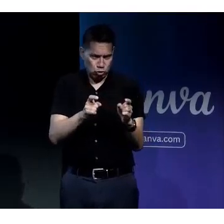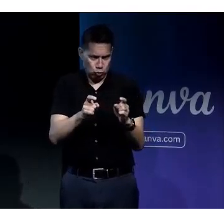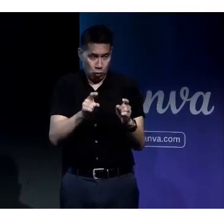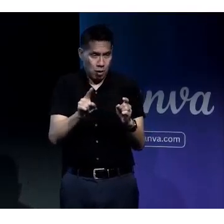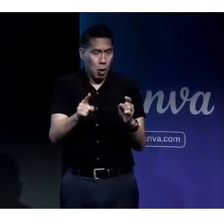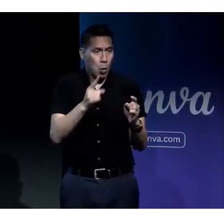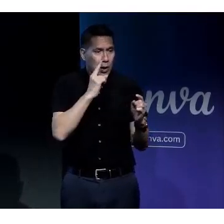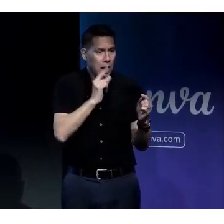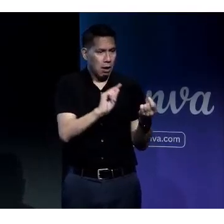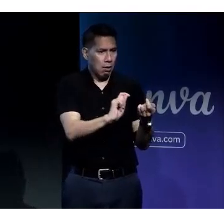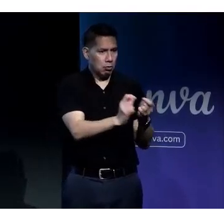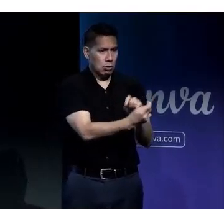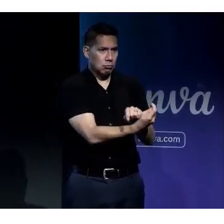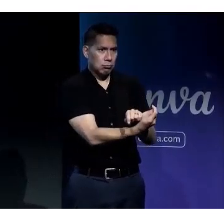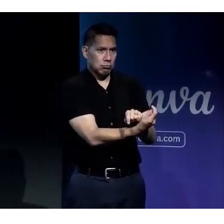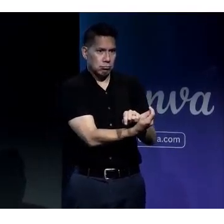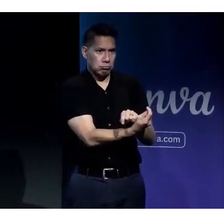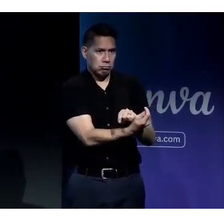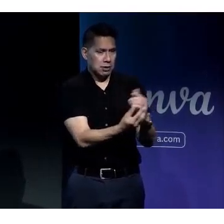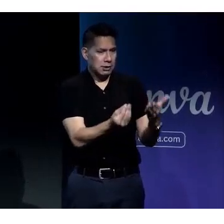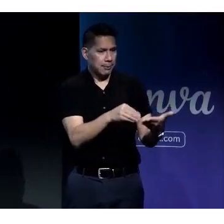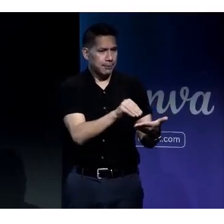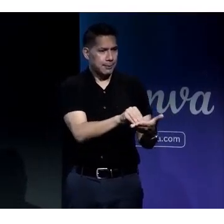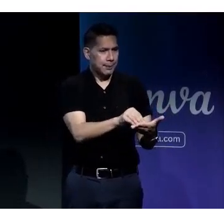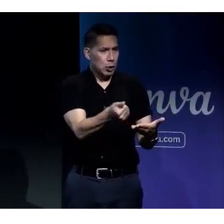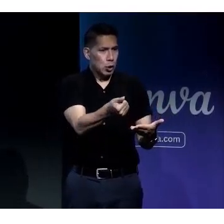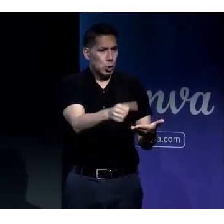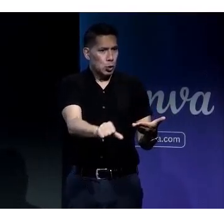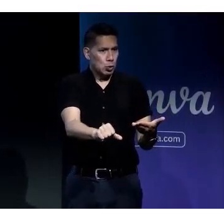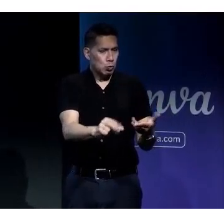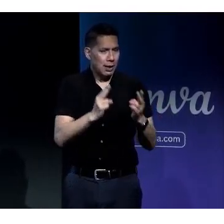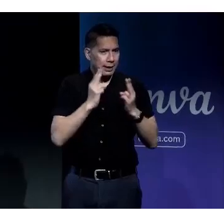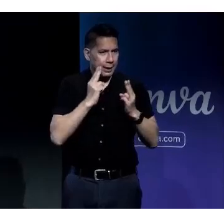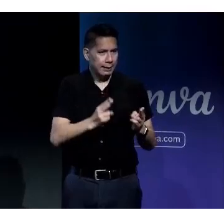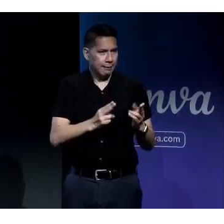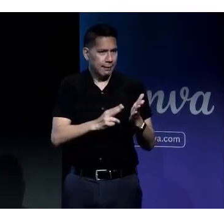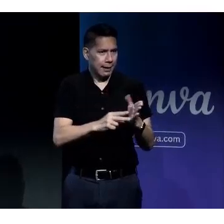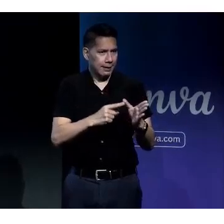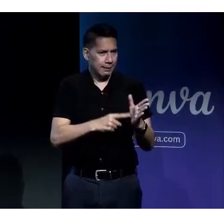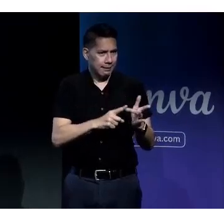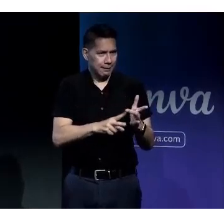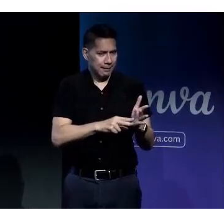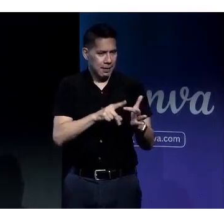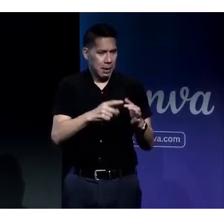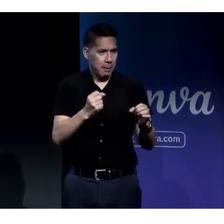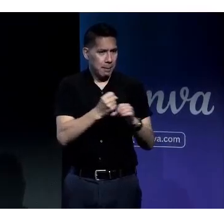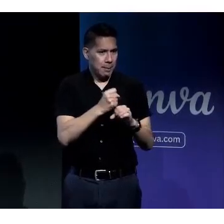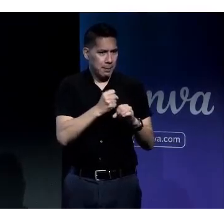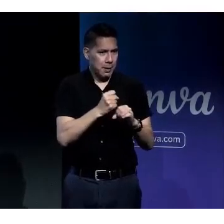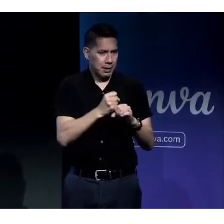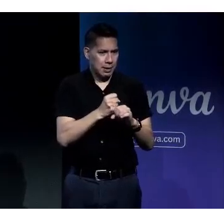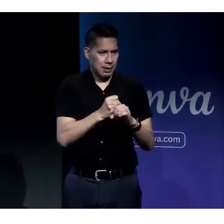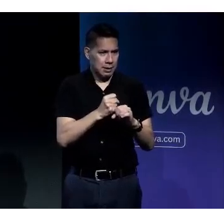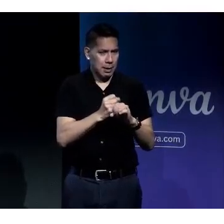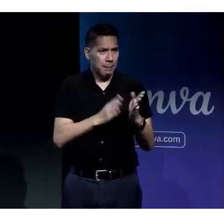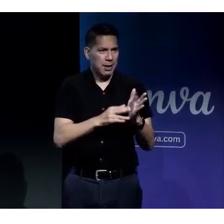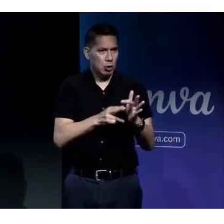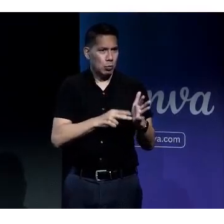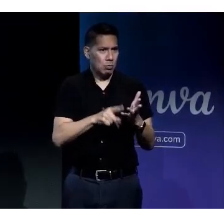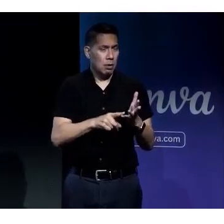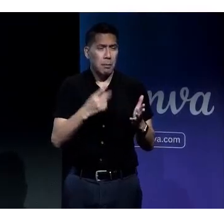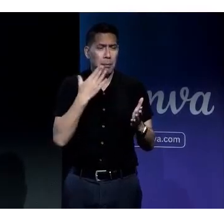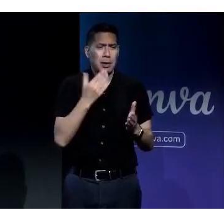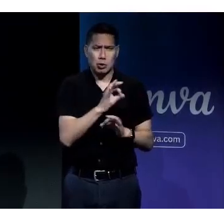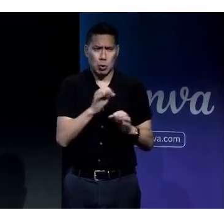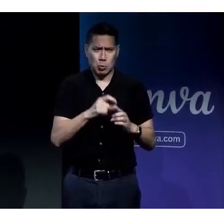we can say, let's use the native version, so let's make it a menu instead, which please don't do that,